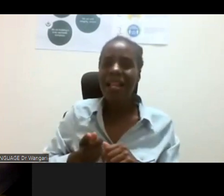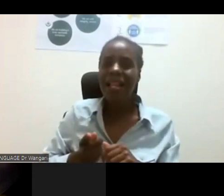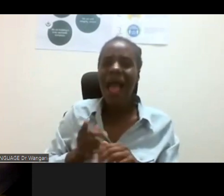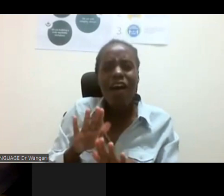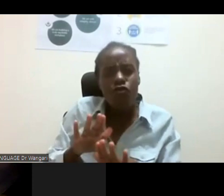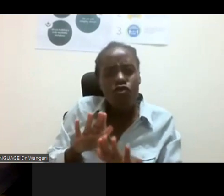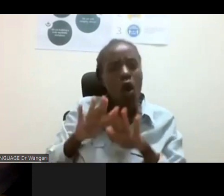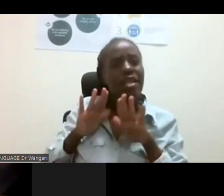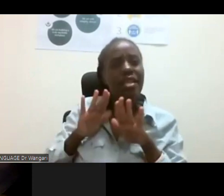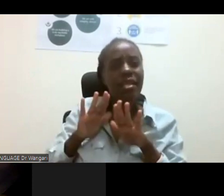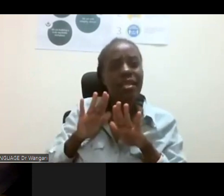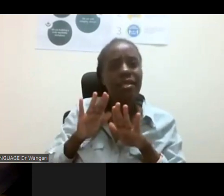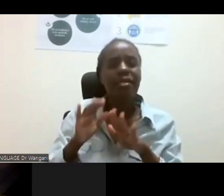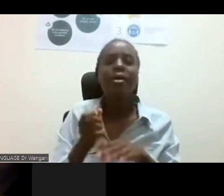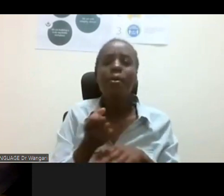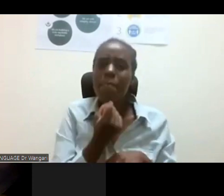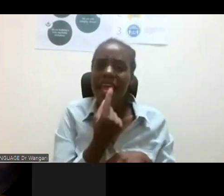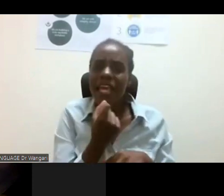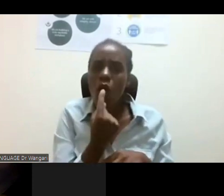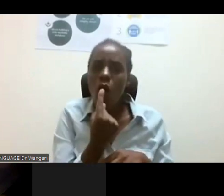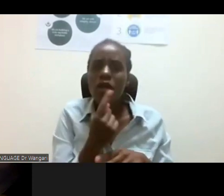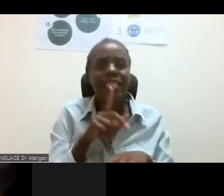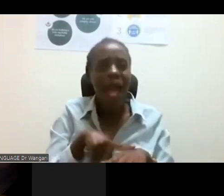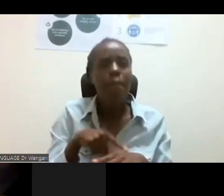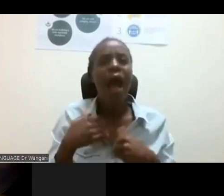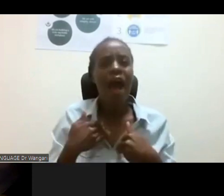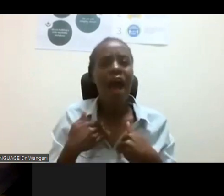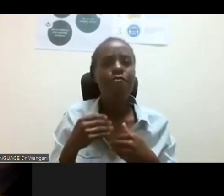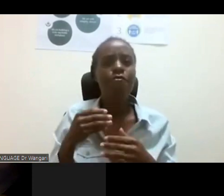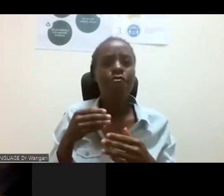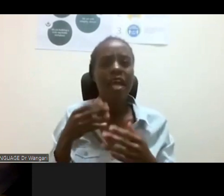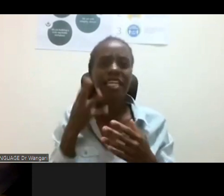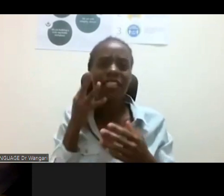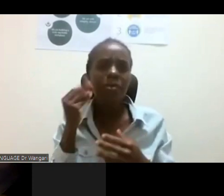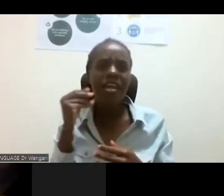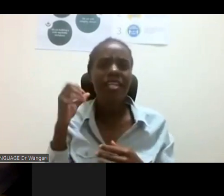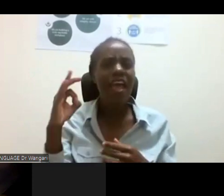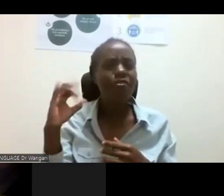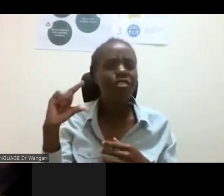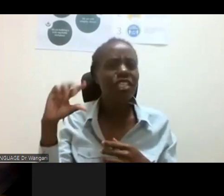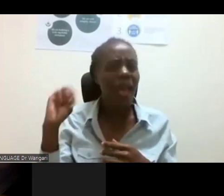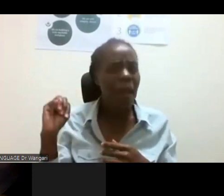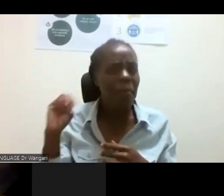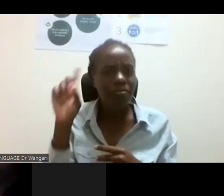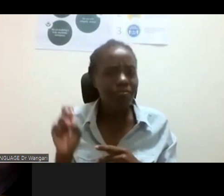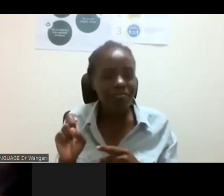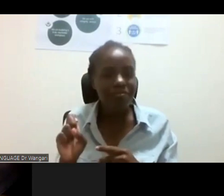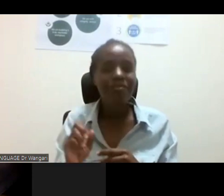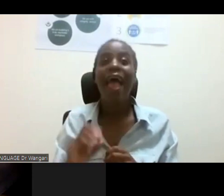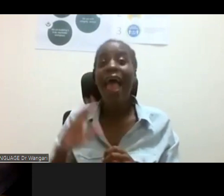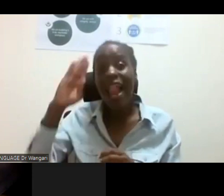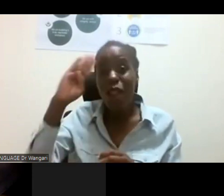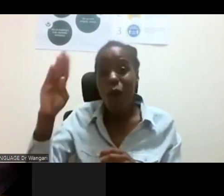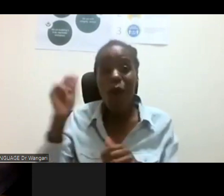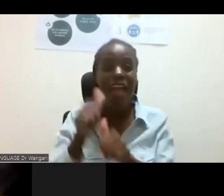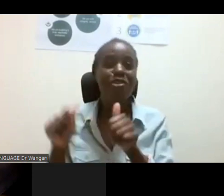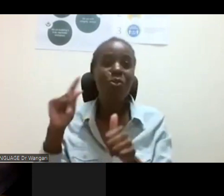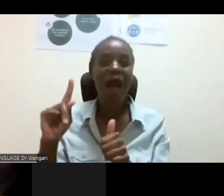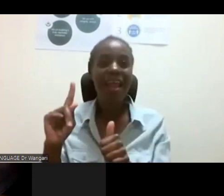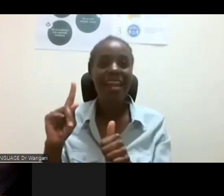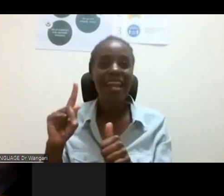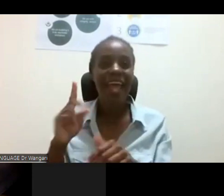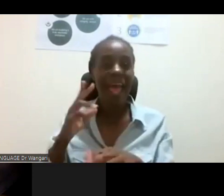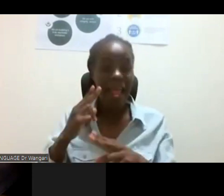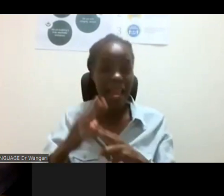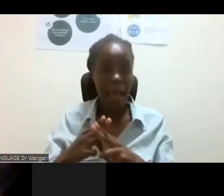when confronted with health issues? That's my first question. Hello, everyone. My name has been